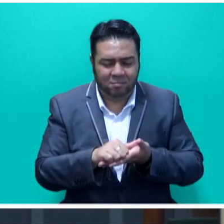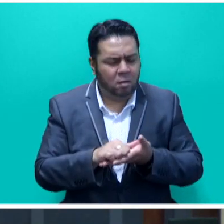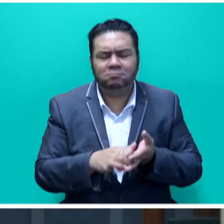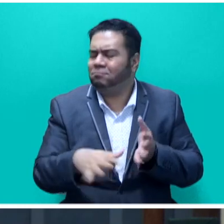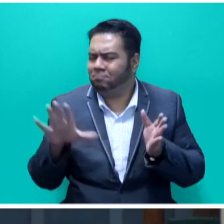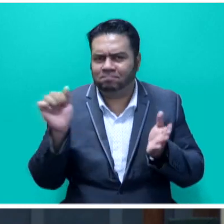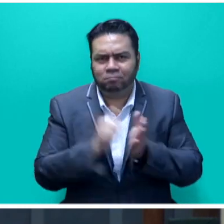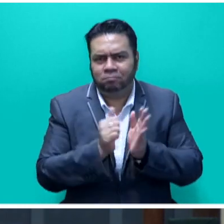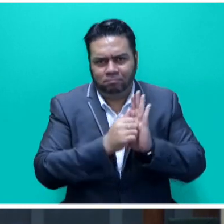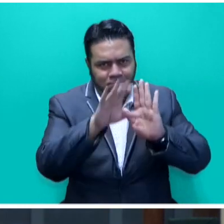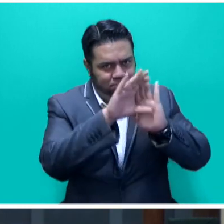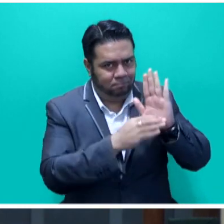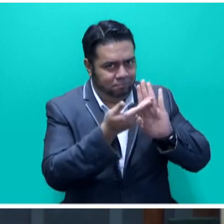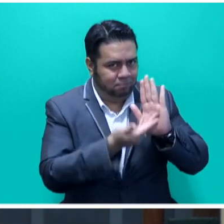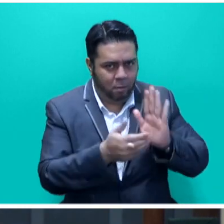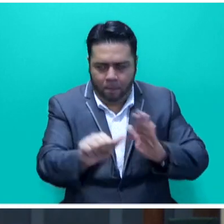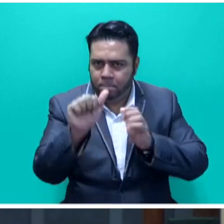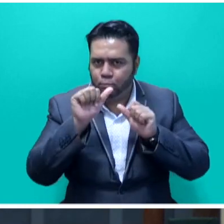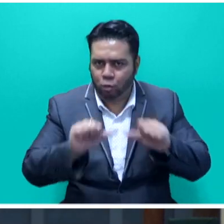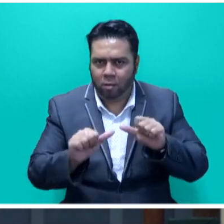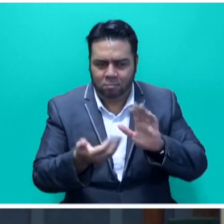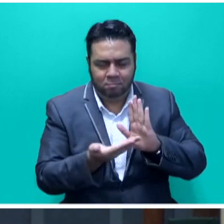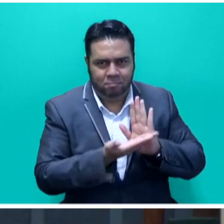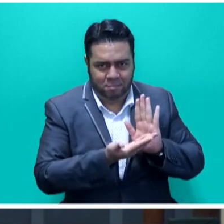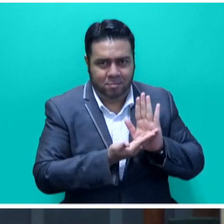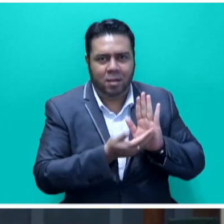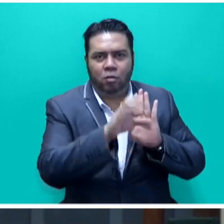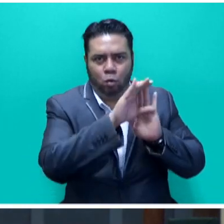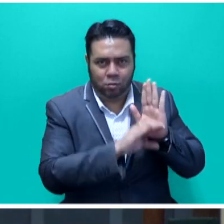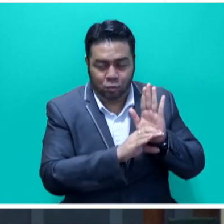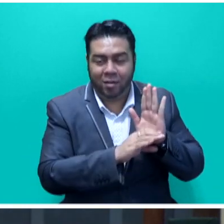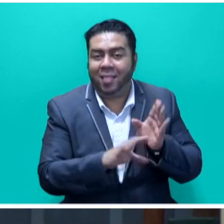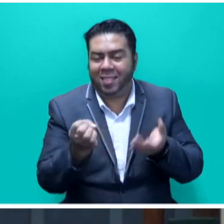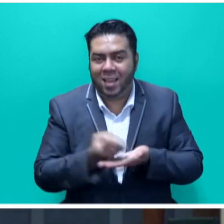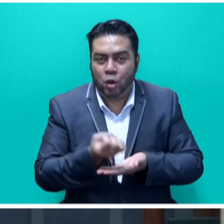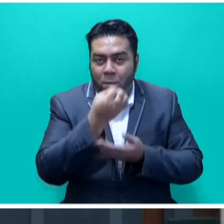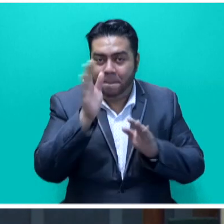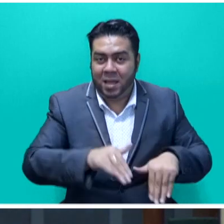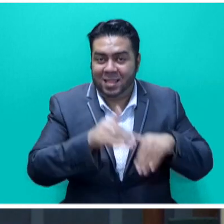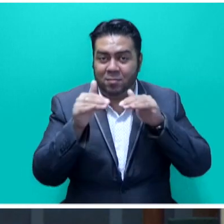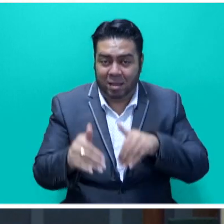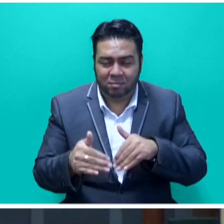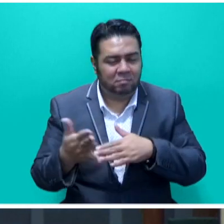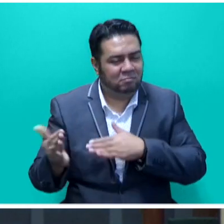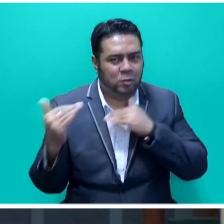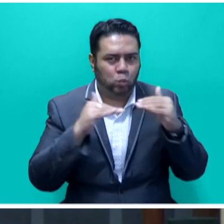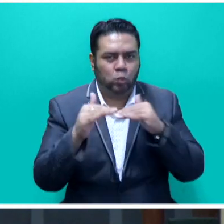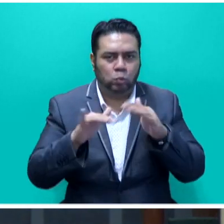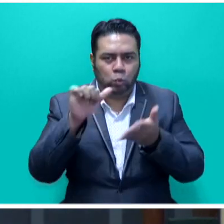enshrined in the Fijian Constitution as well as and the economic participation is an equal